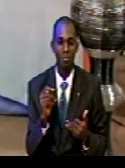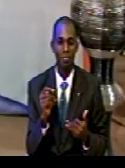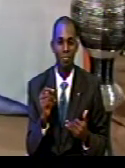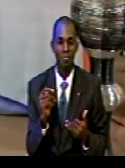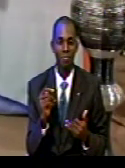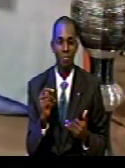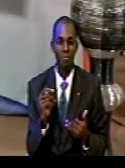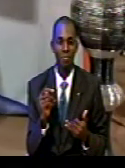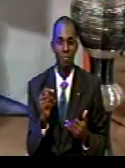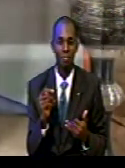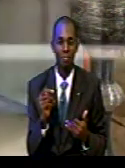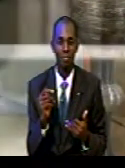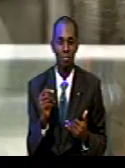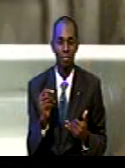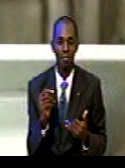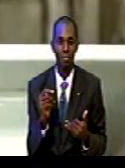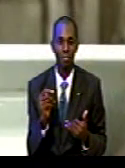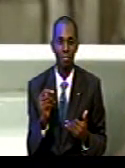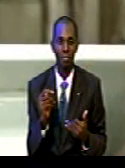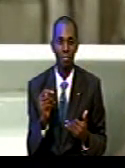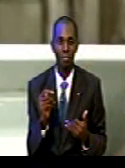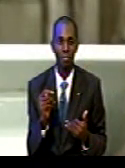your name?